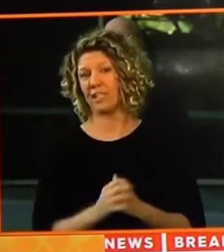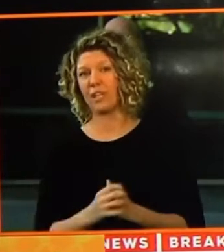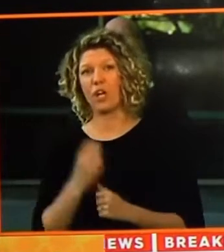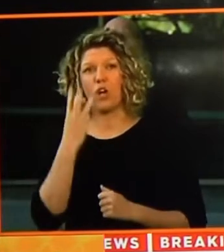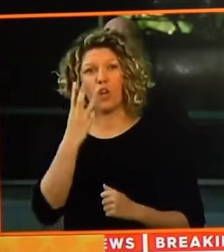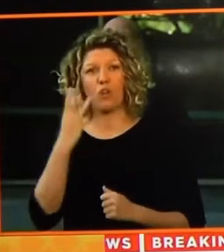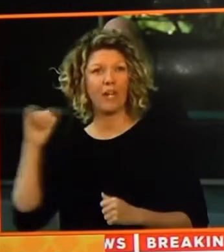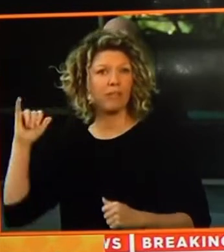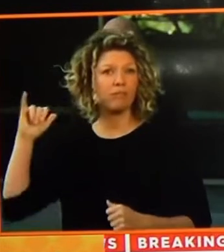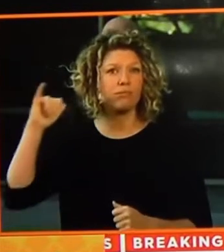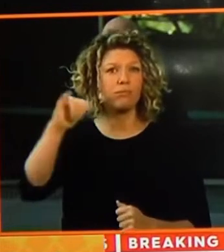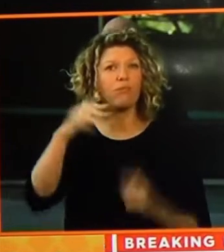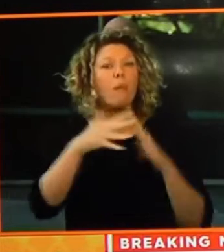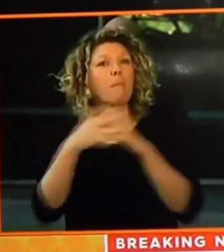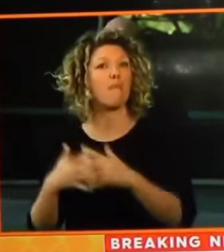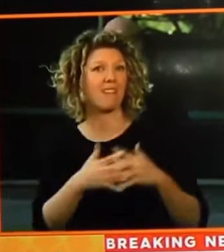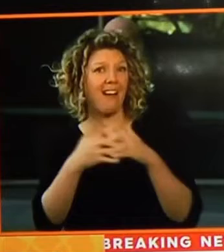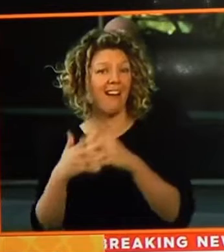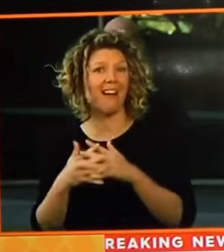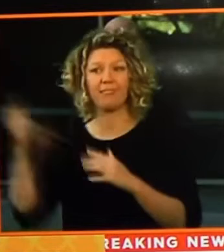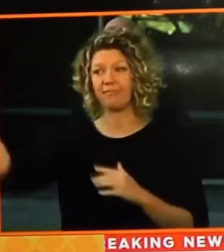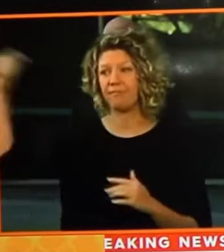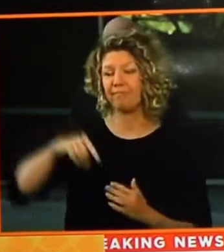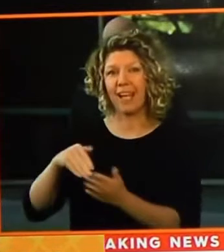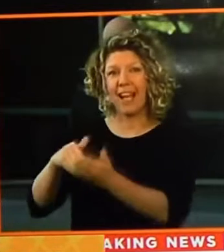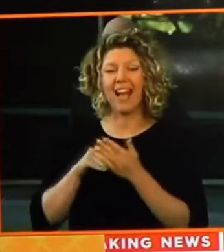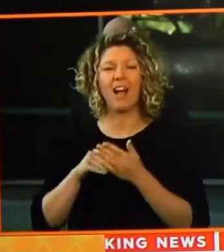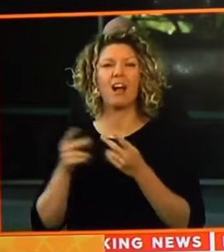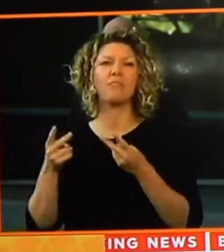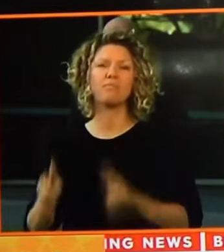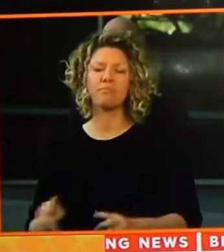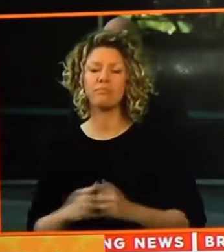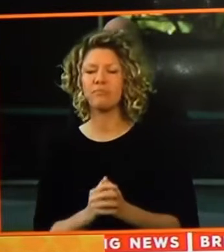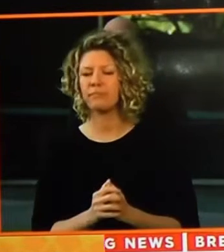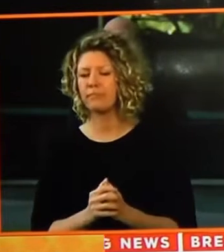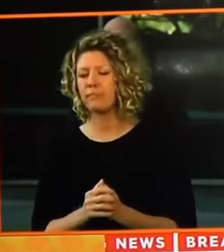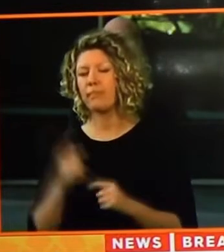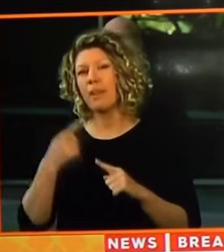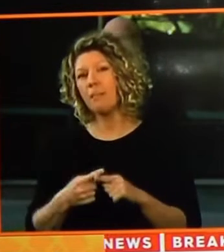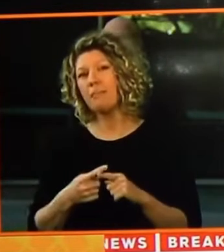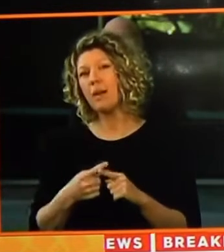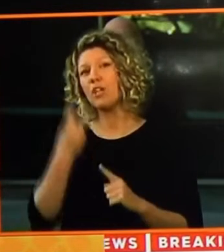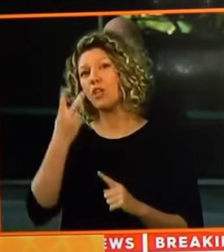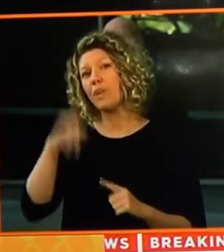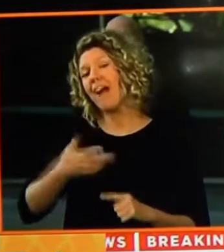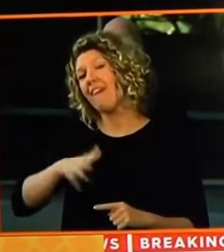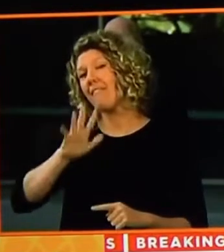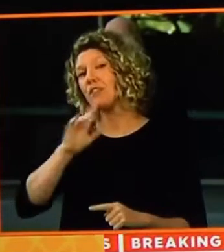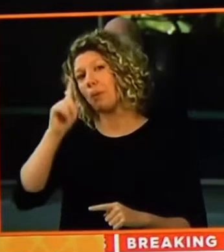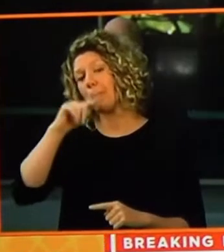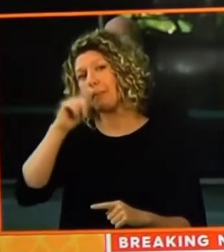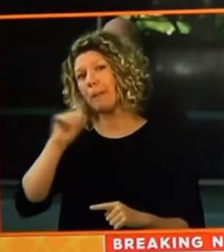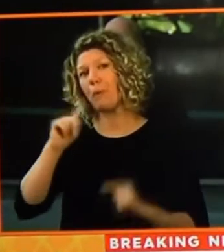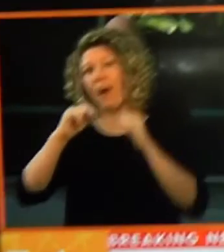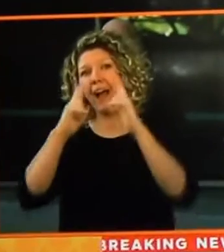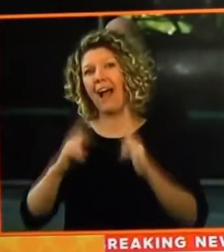3 aviators who came from the United States to help us in our time of need. We also saw just on 2,500 people